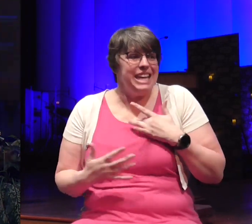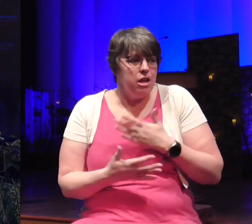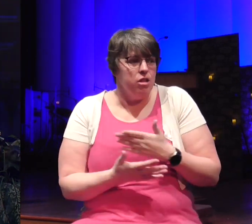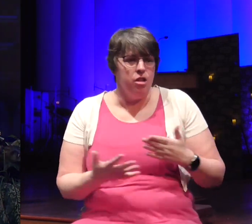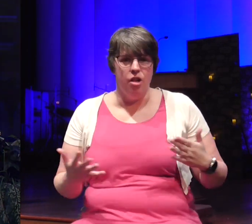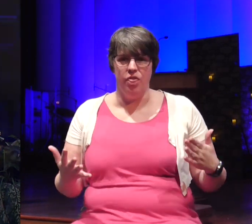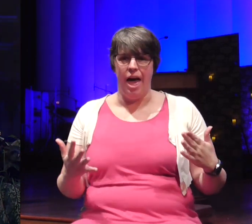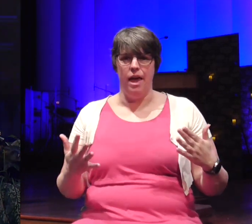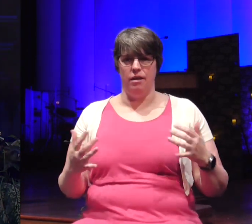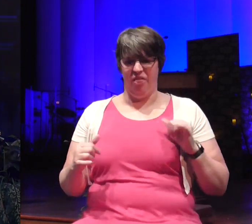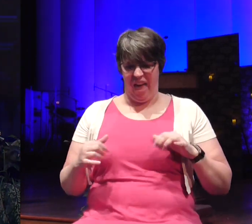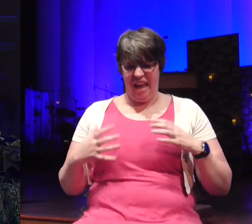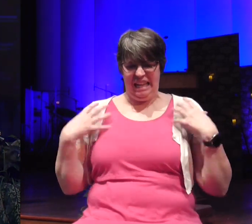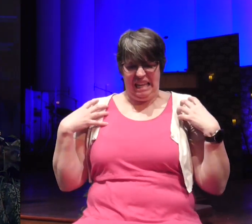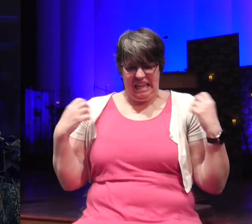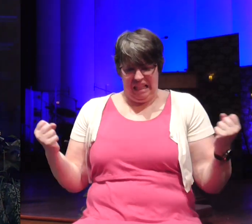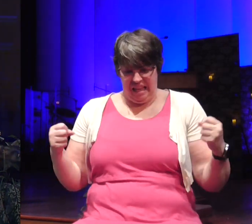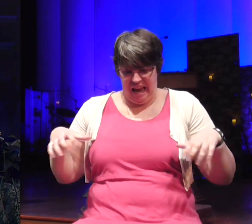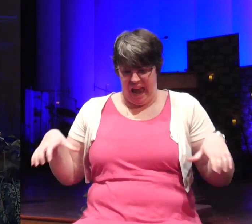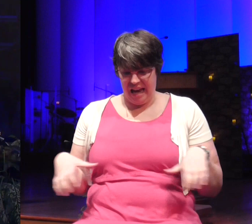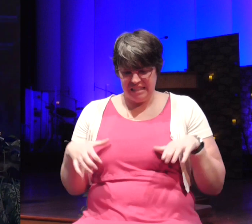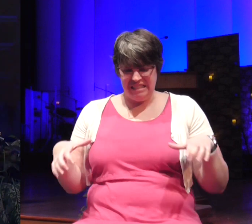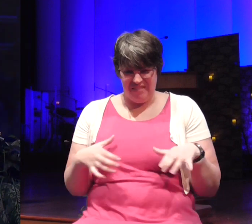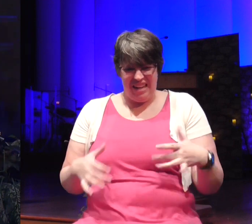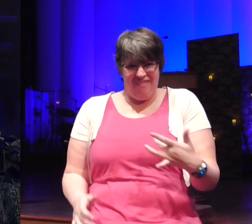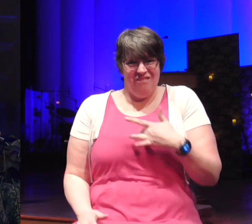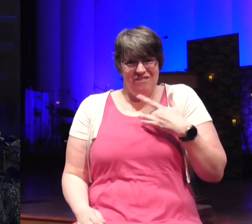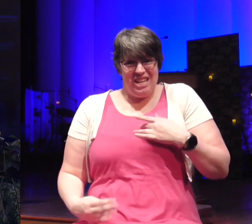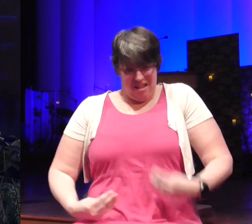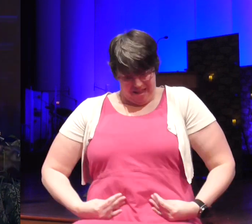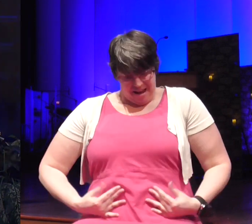Allow the healing activity throughout my body. Feel that.